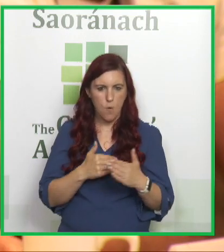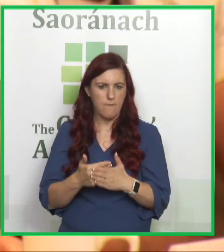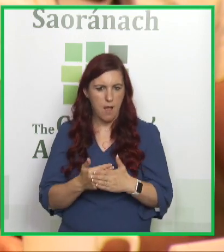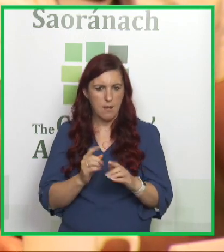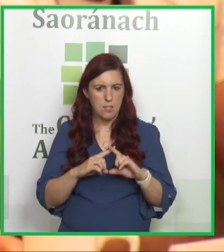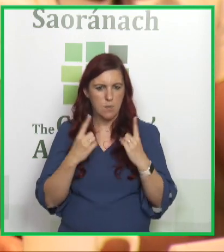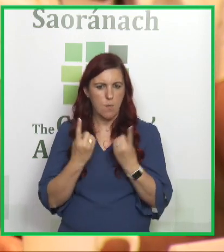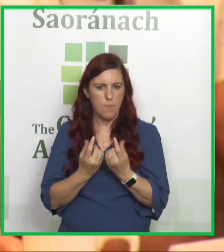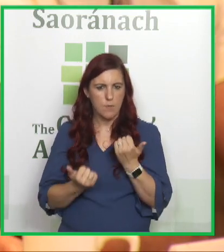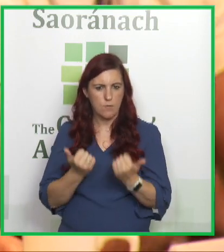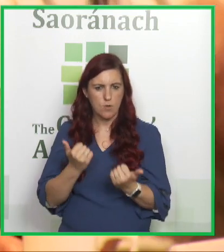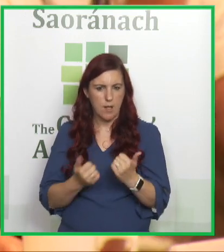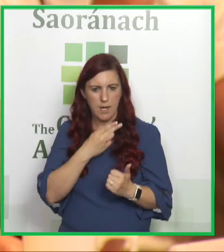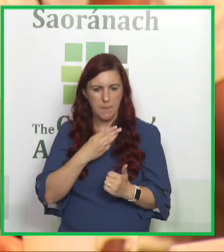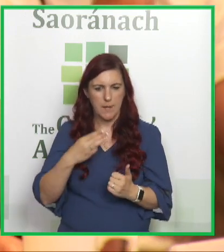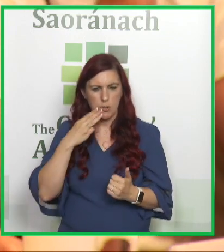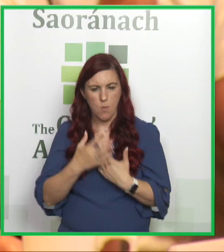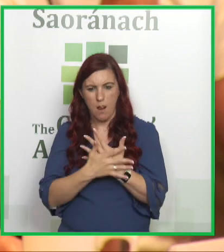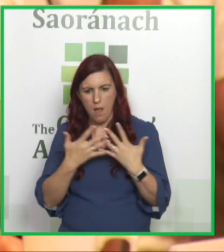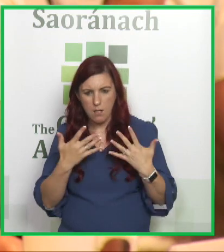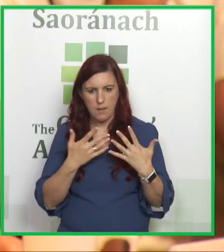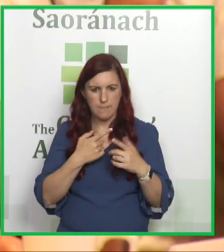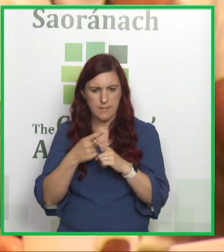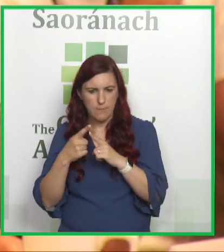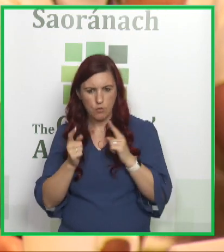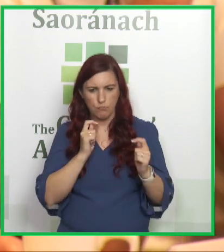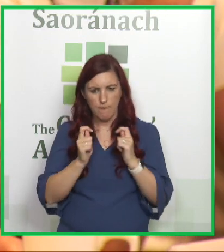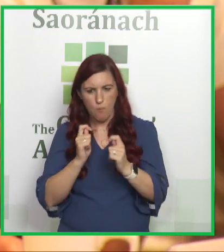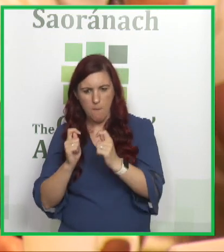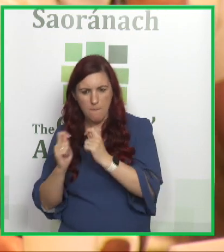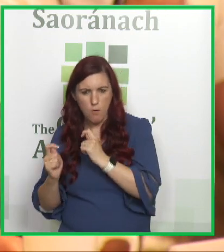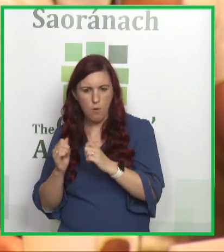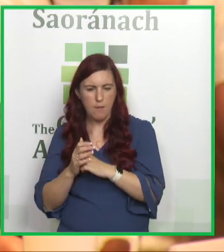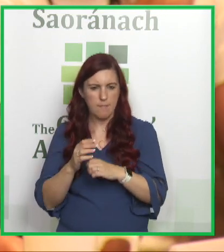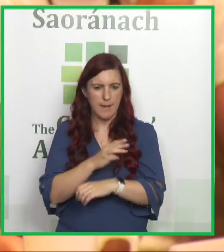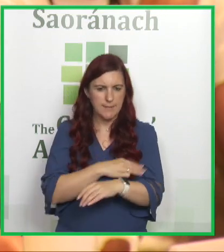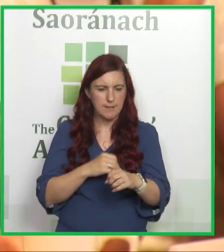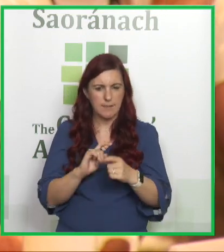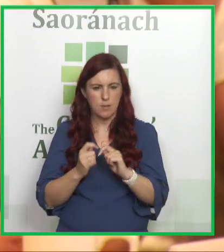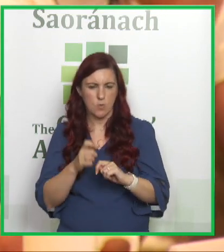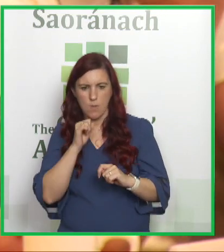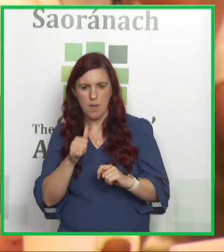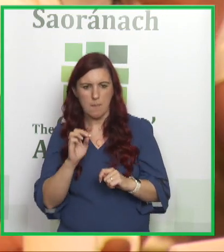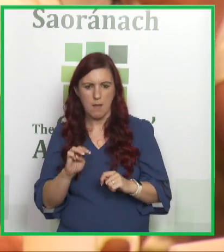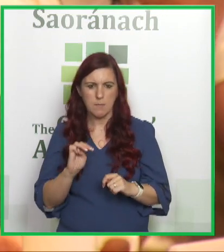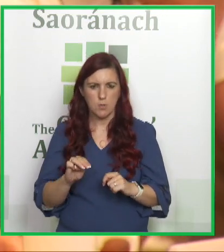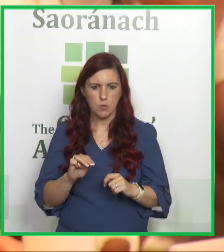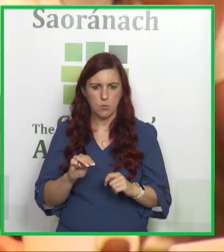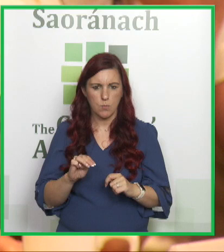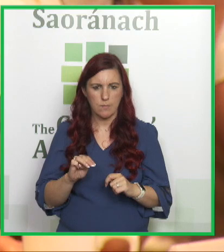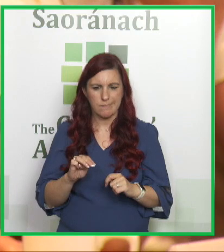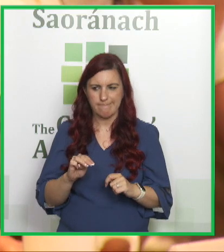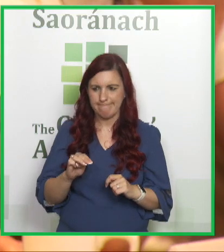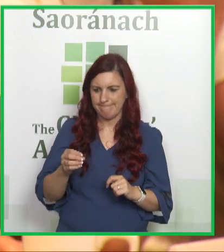Justice is committed to a large number of pieces of legislation already, so it's not possible to displace that other legislation.